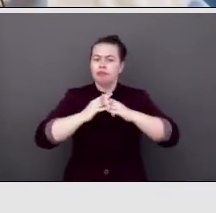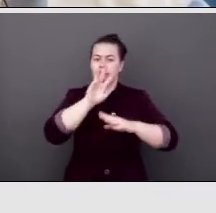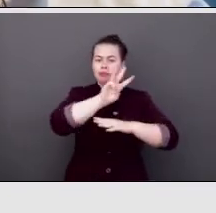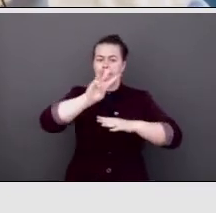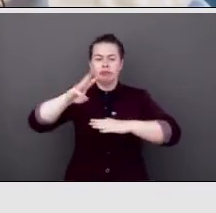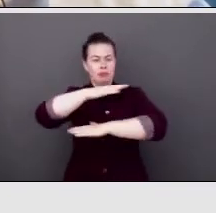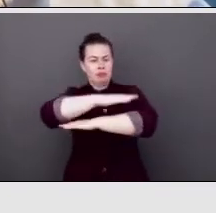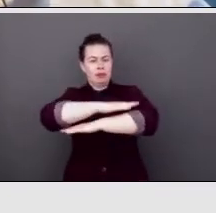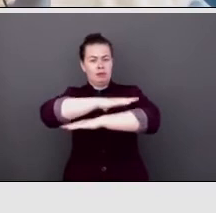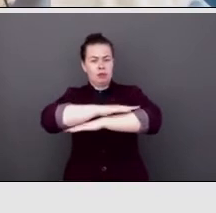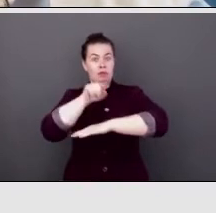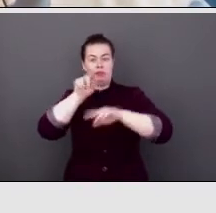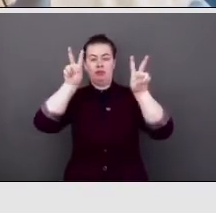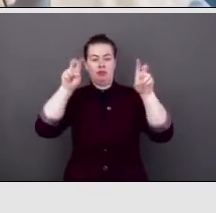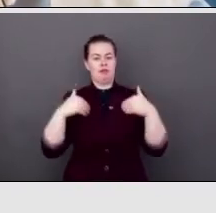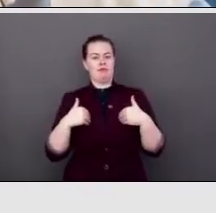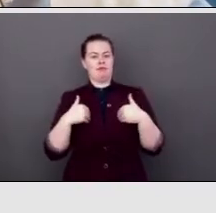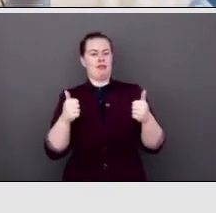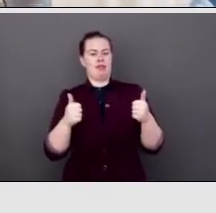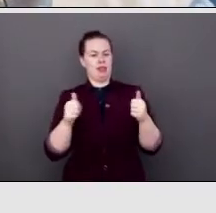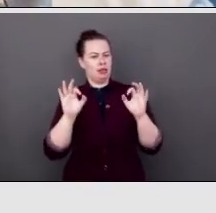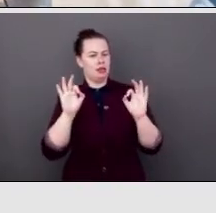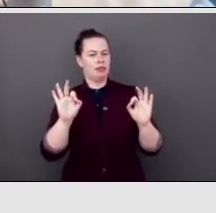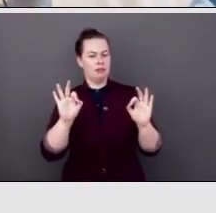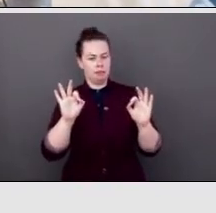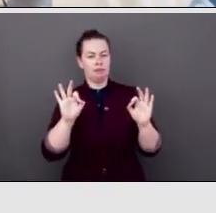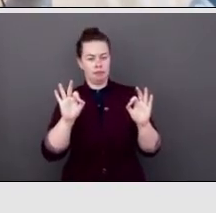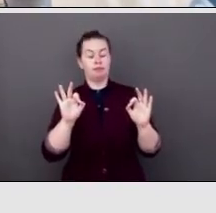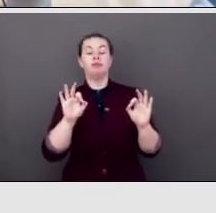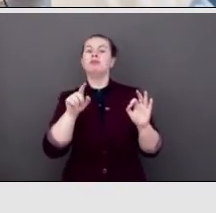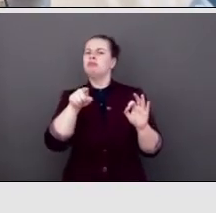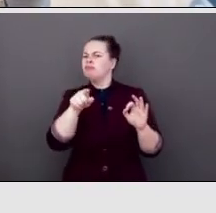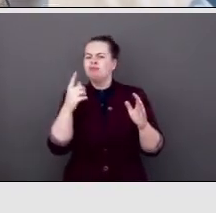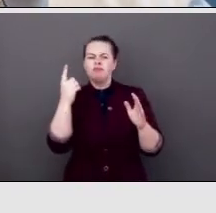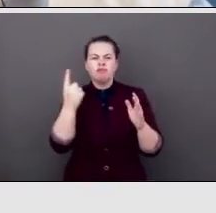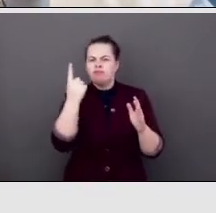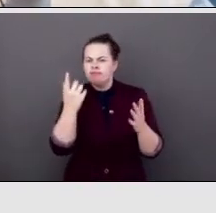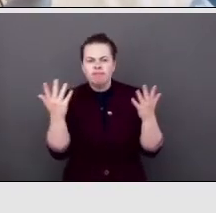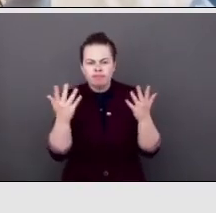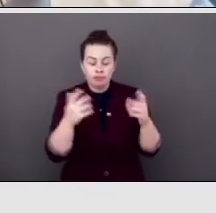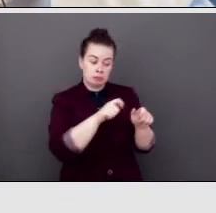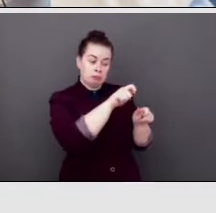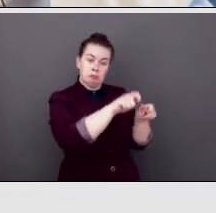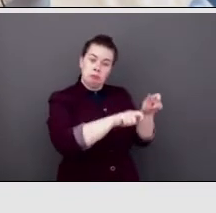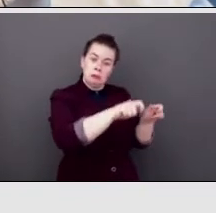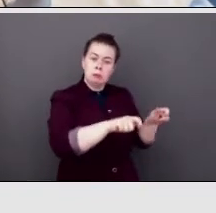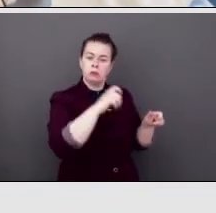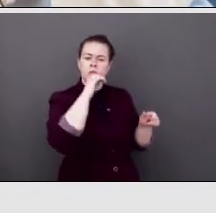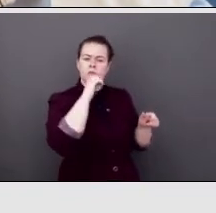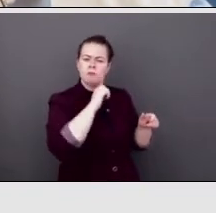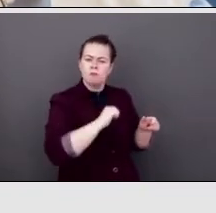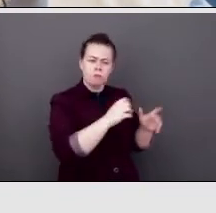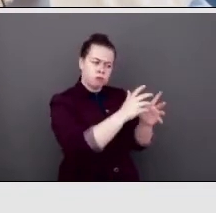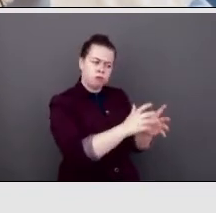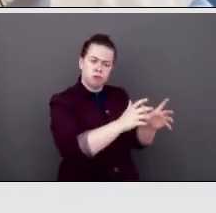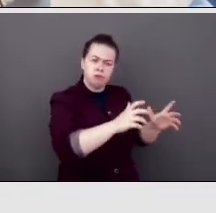and interoperable healthcare platform. It will integrate a broad range of technological and other solutions